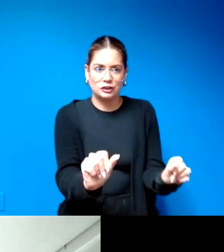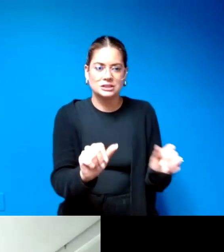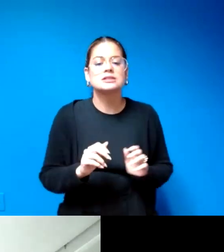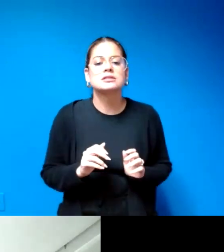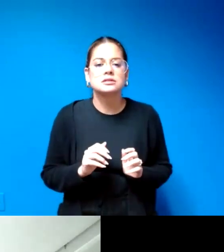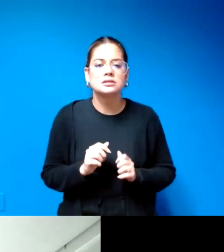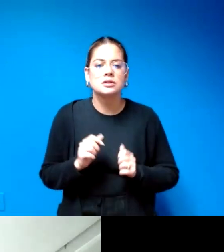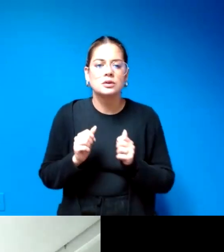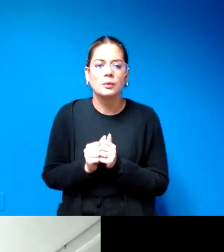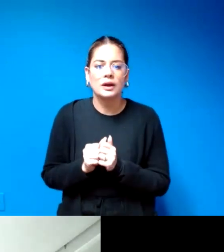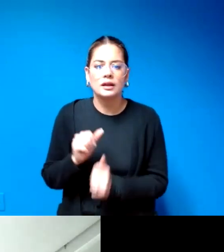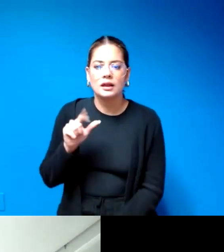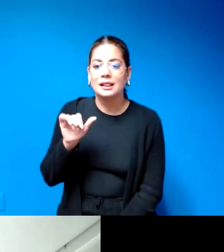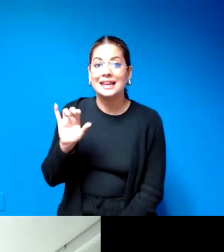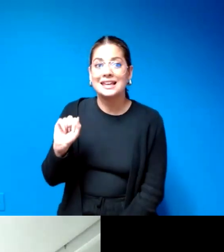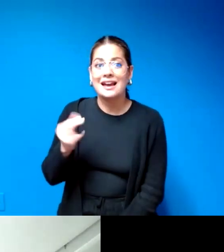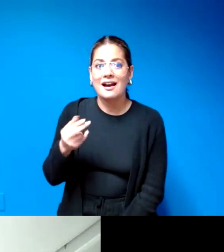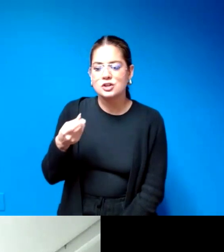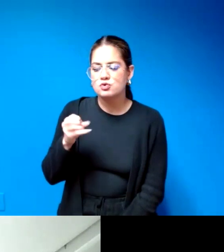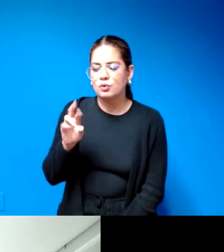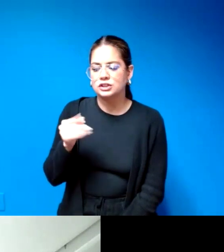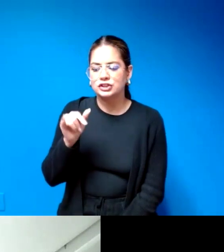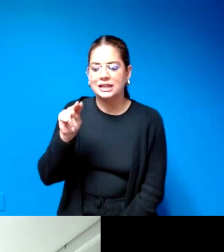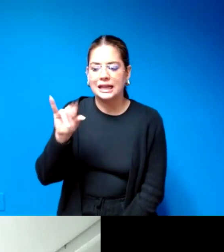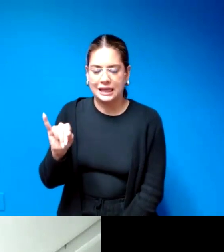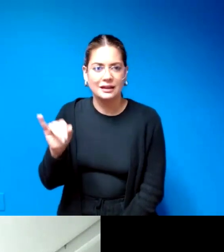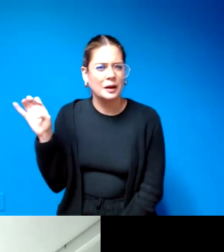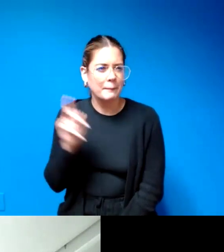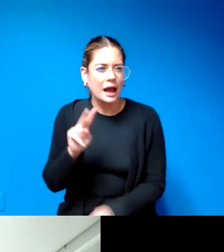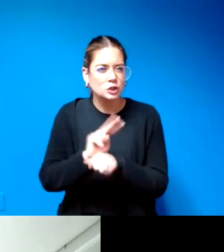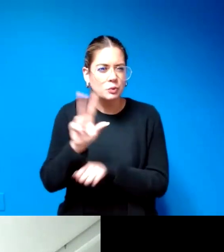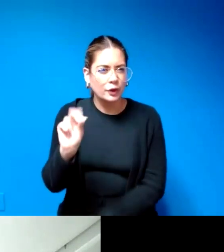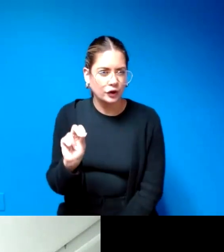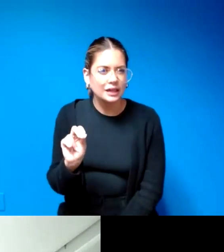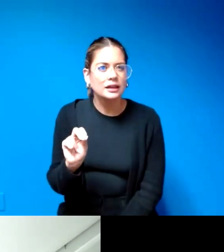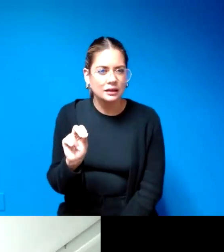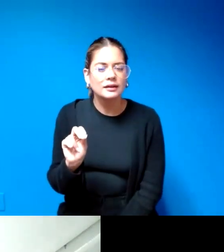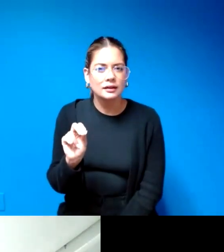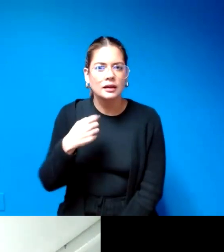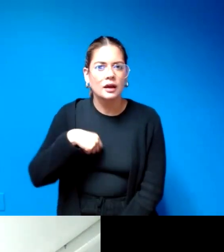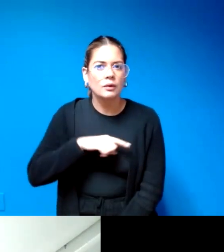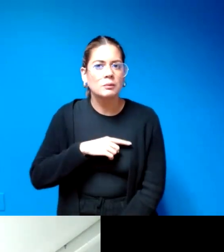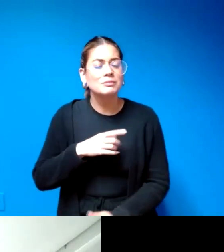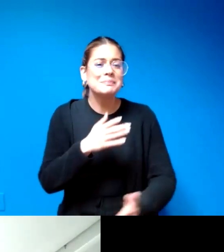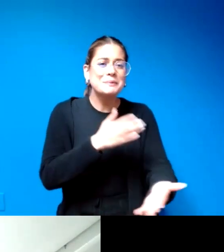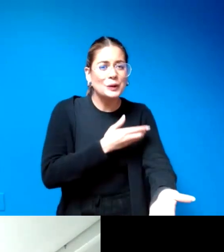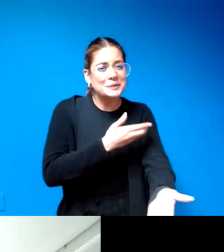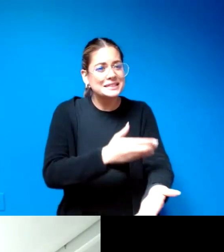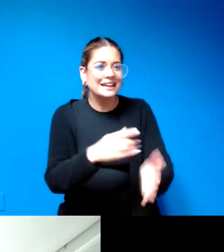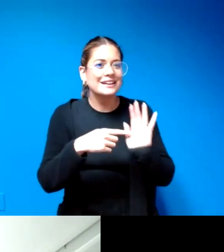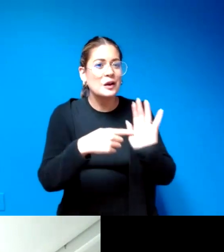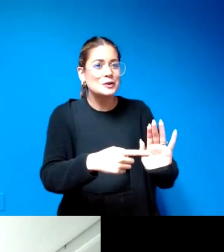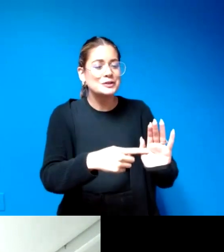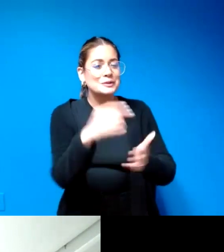So we will take the next 15 minutes. We'll come back at 2:30 and we will play some music and artwork,